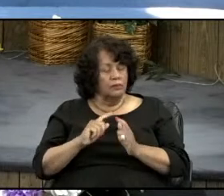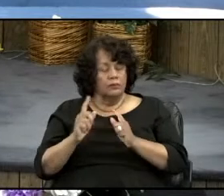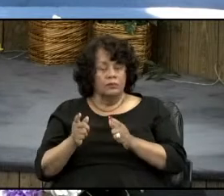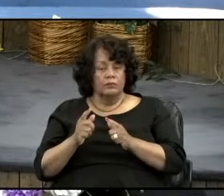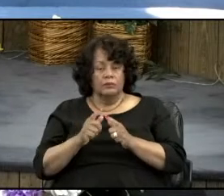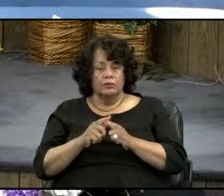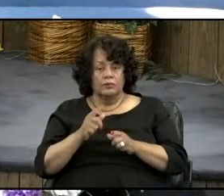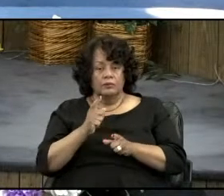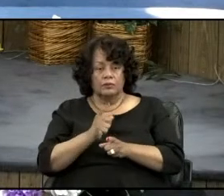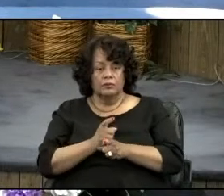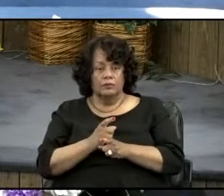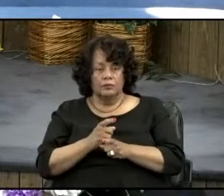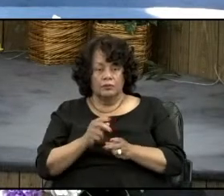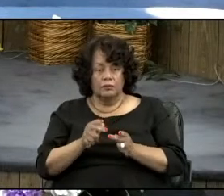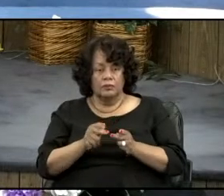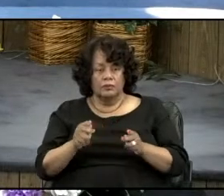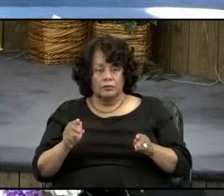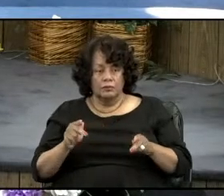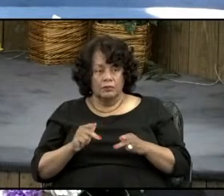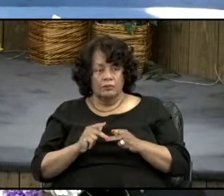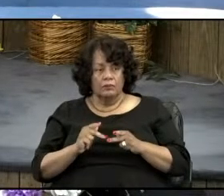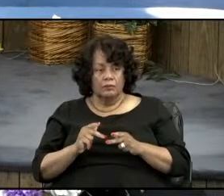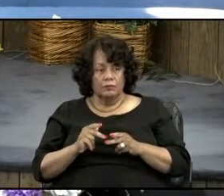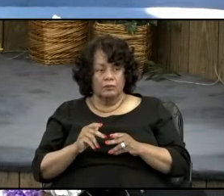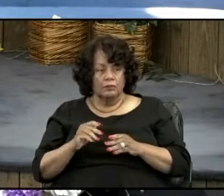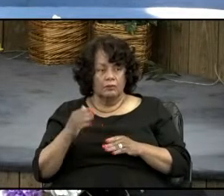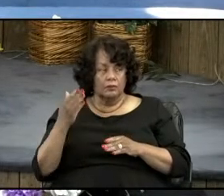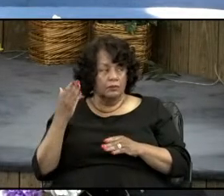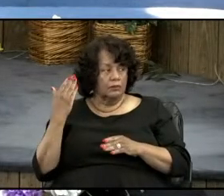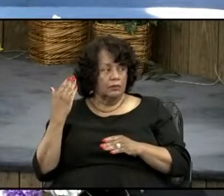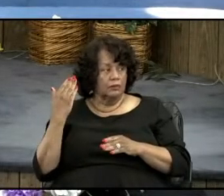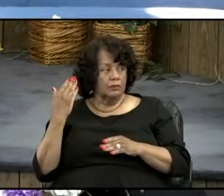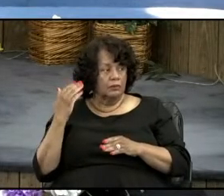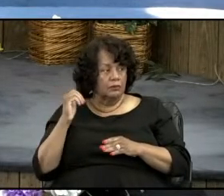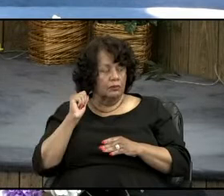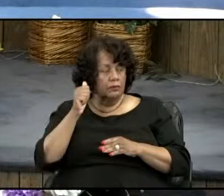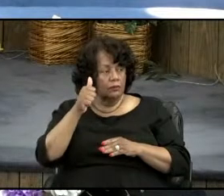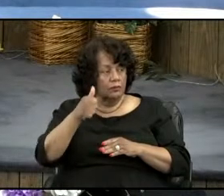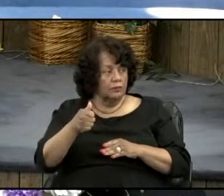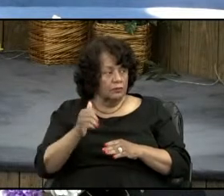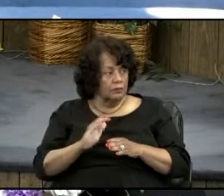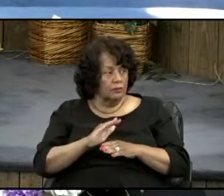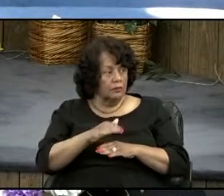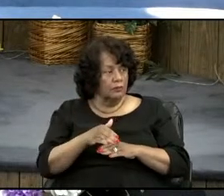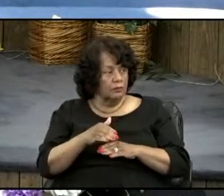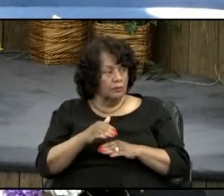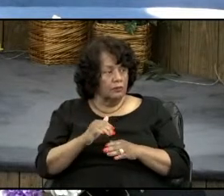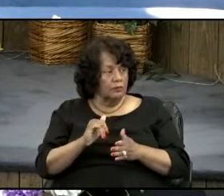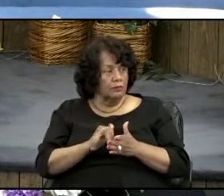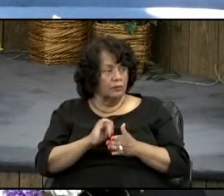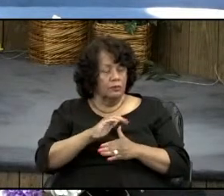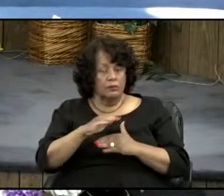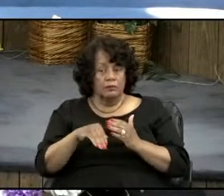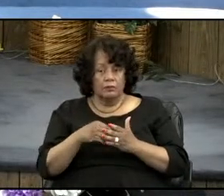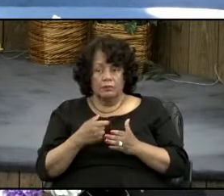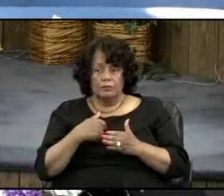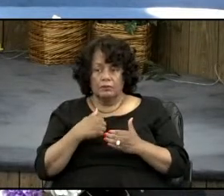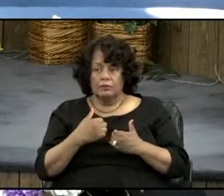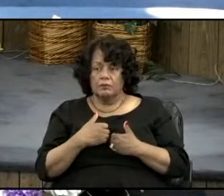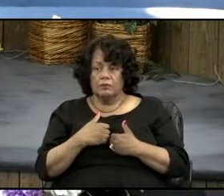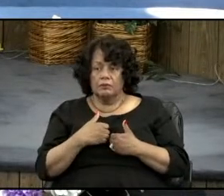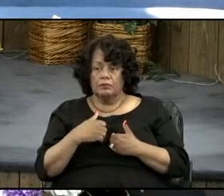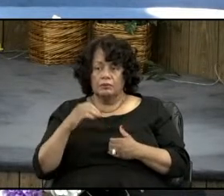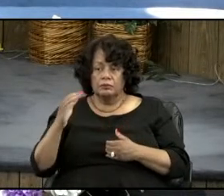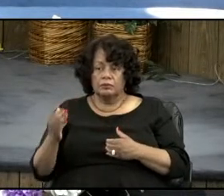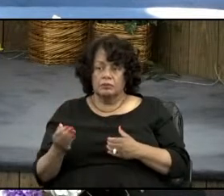I think that is all. Other than Happy Father's Day again, I think that's all I have. Did we